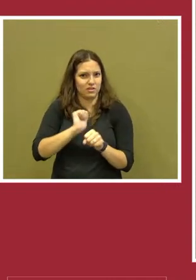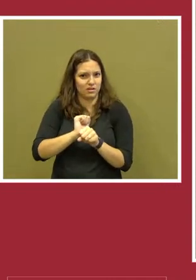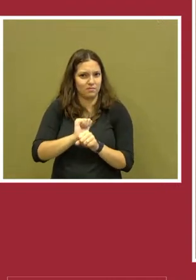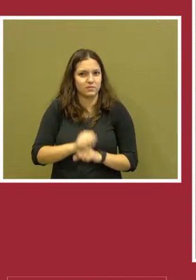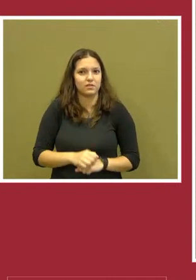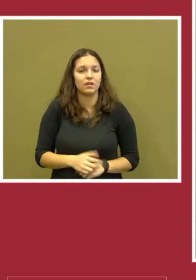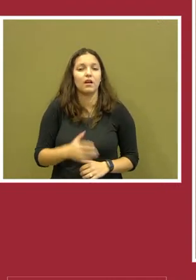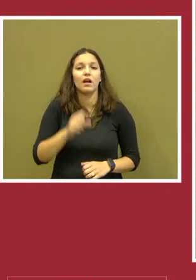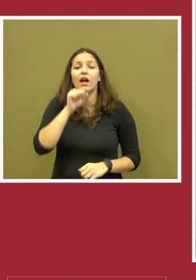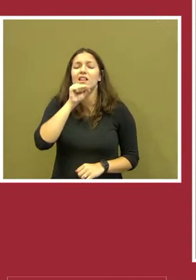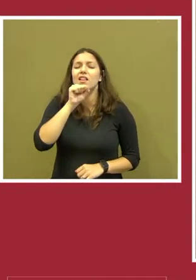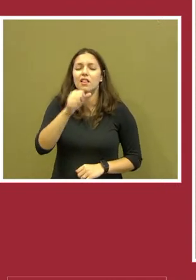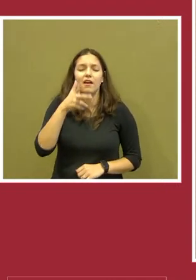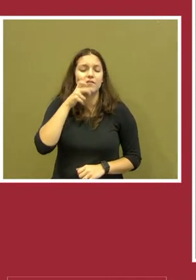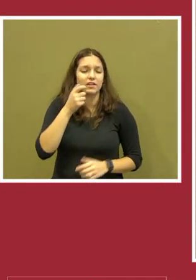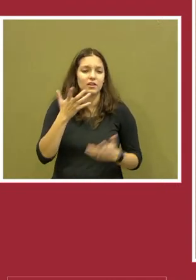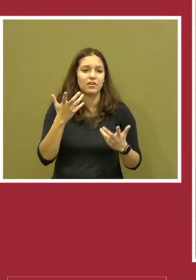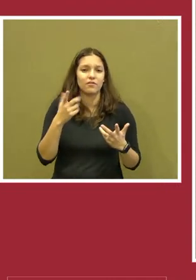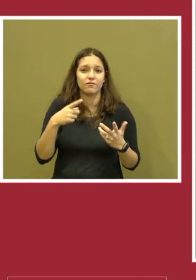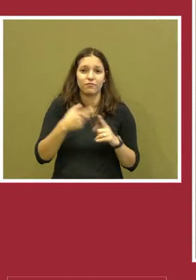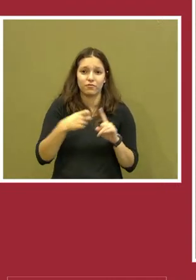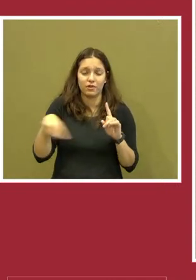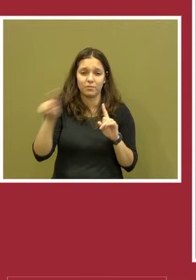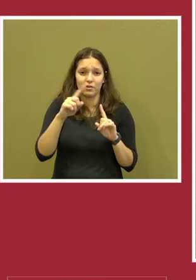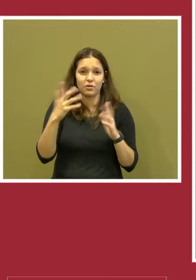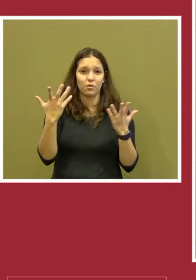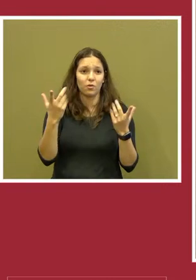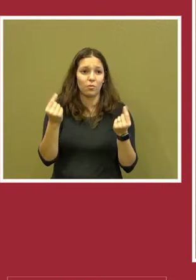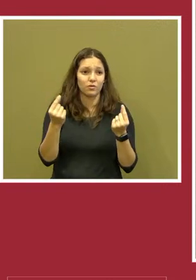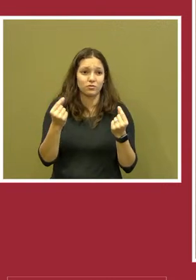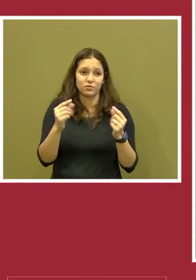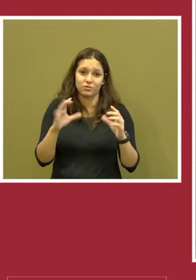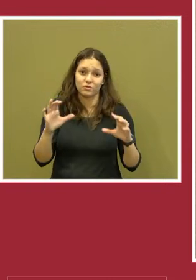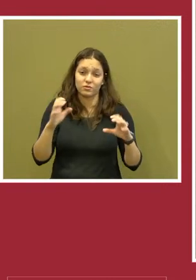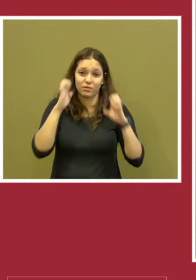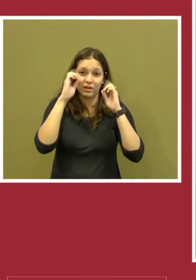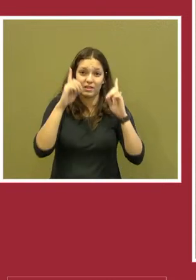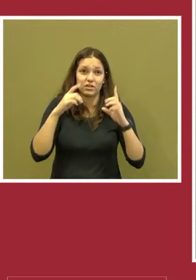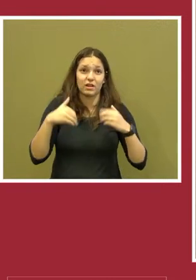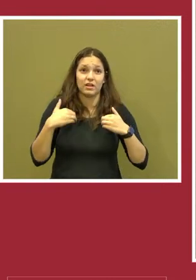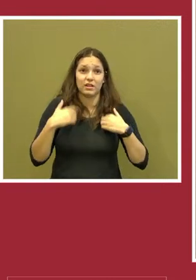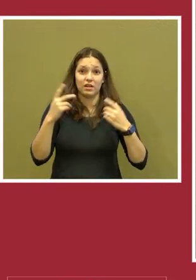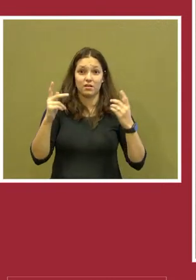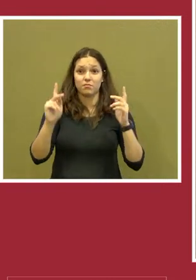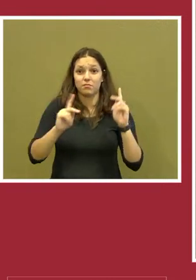I'd love to hear from you guys on what you're planning on doing to educate these young people better.